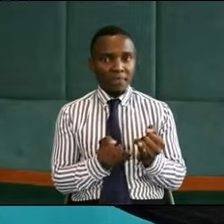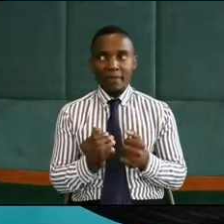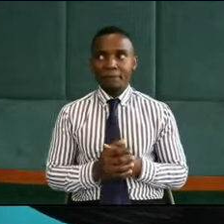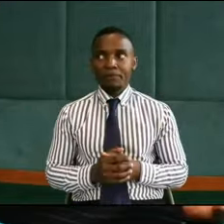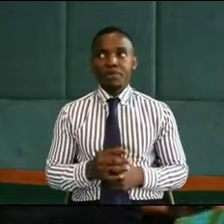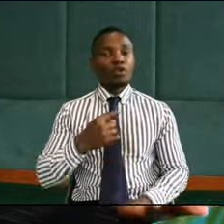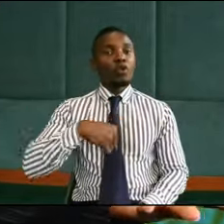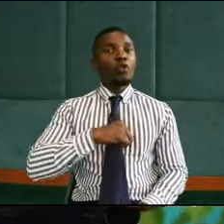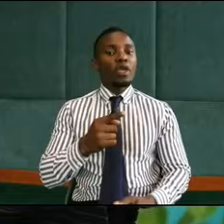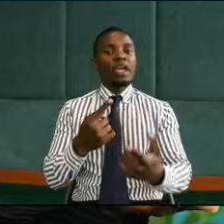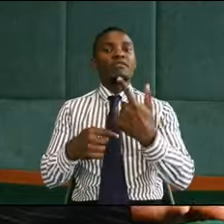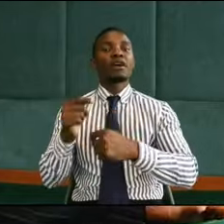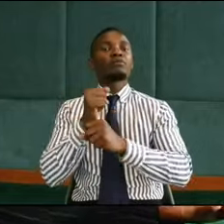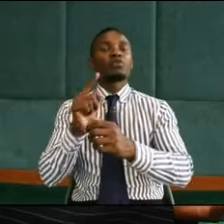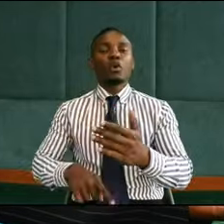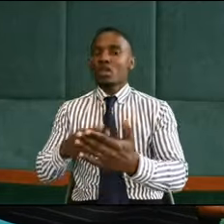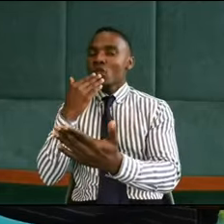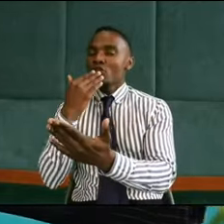we have come to say thank you.